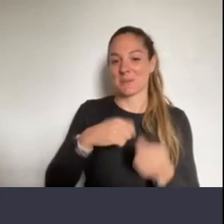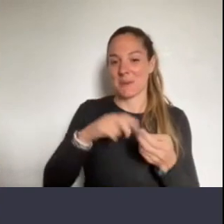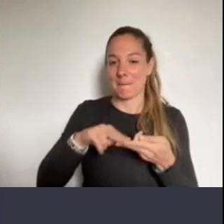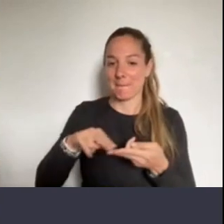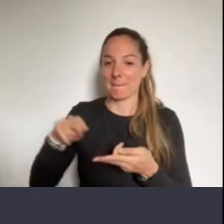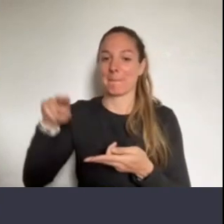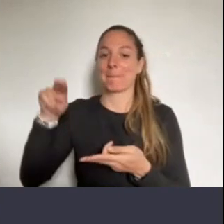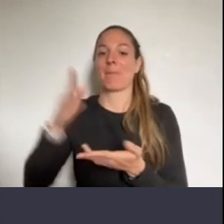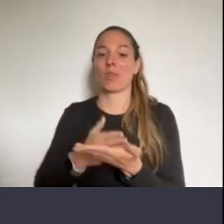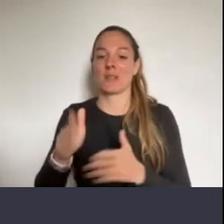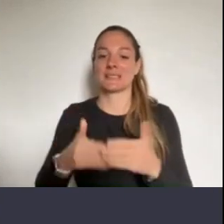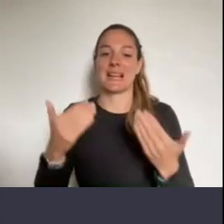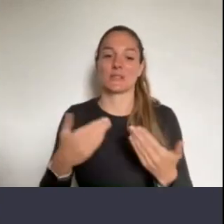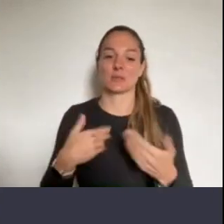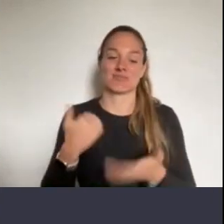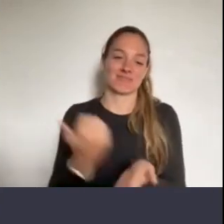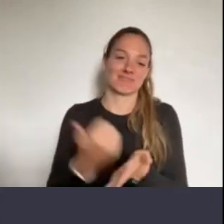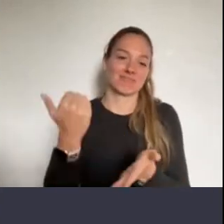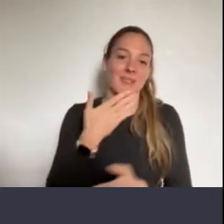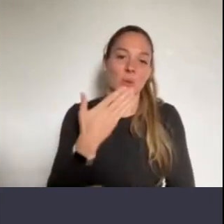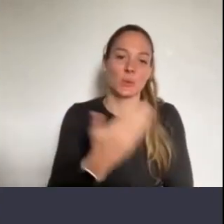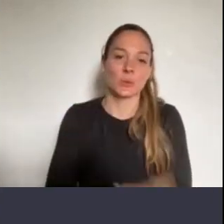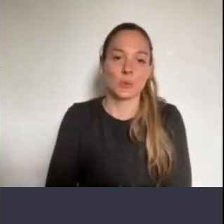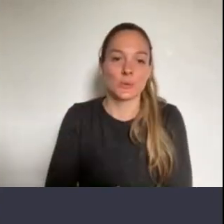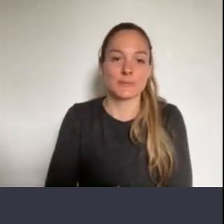That's great. Thank you.